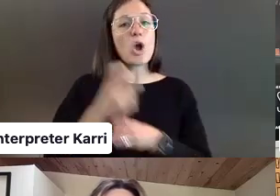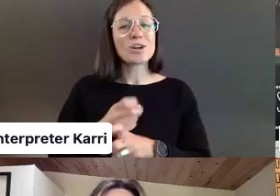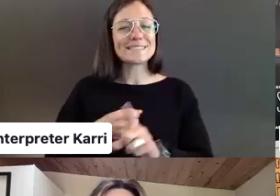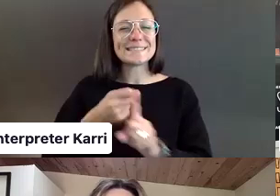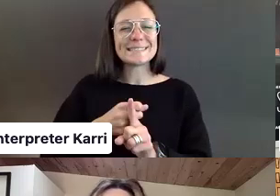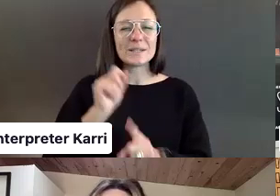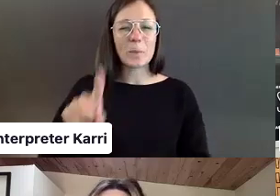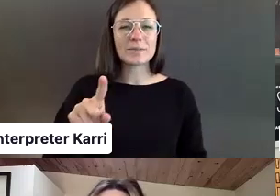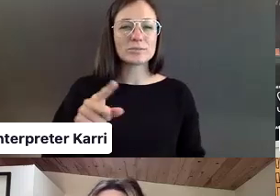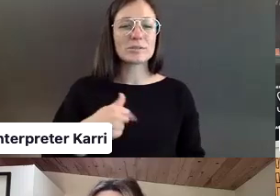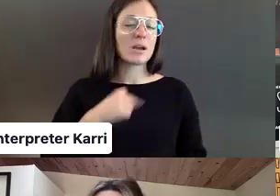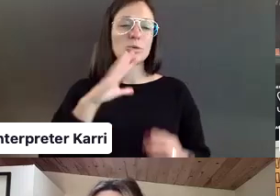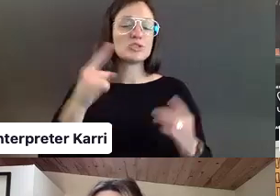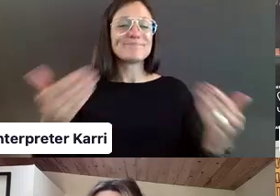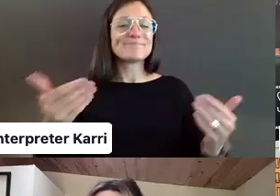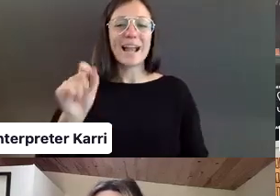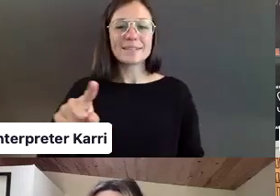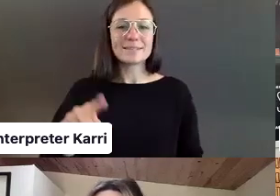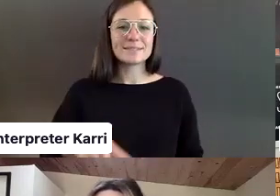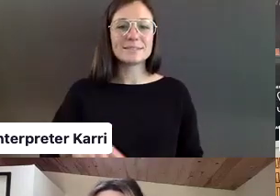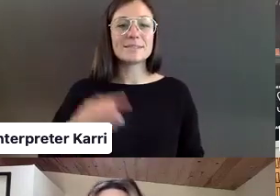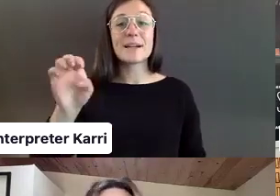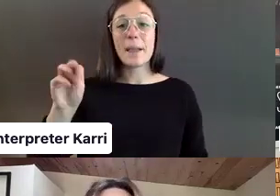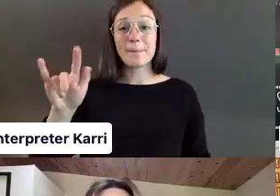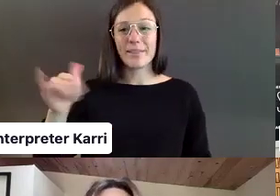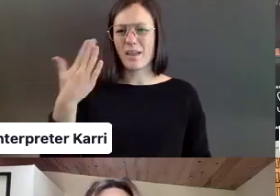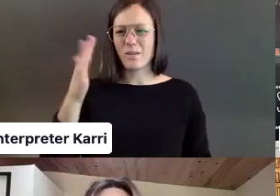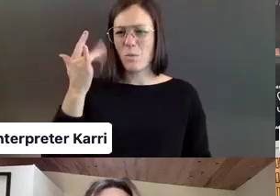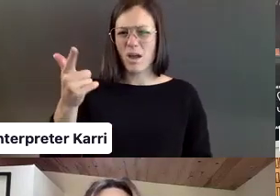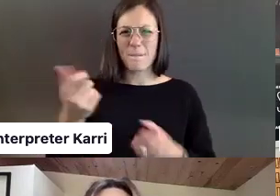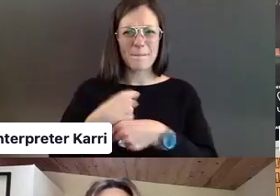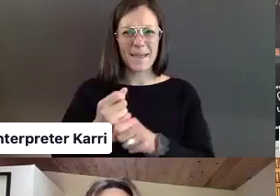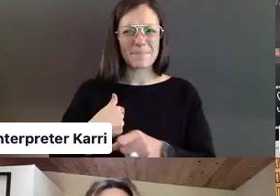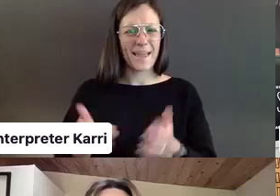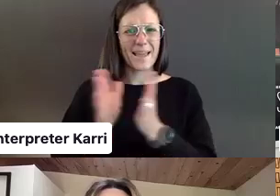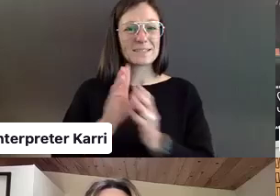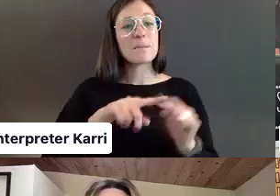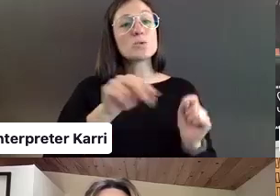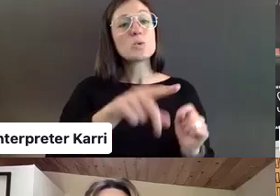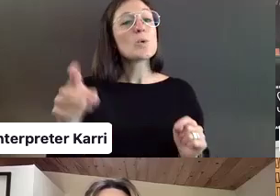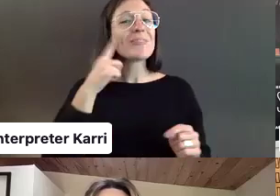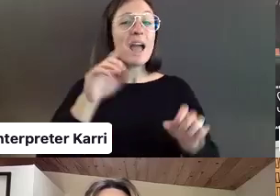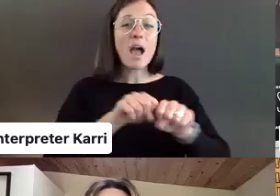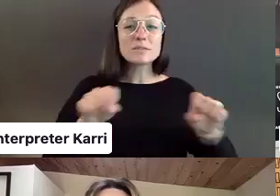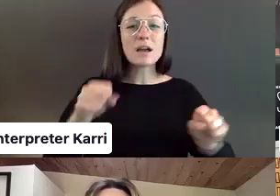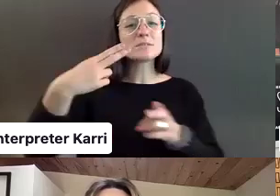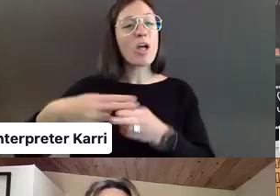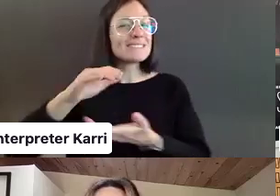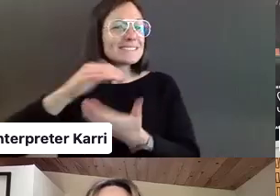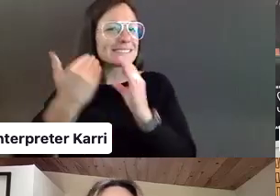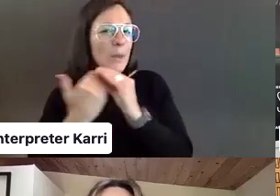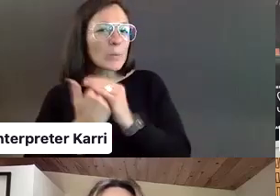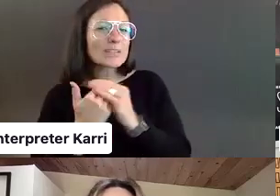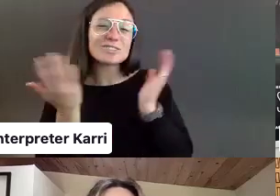don't know. I'm just going to ask it. Emily, I don't know why you're making me ask this question. Do y'all think a hot dog is a sandwich? I don't know why. Oh